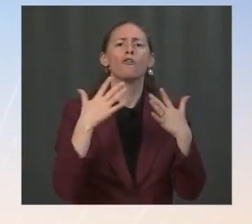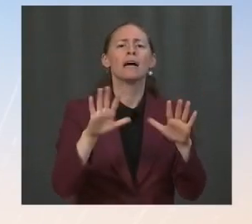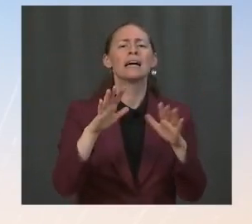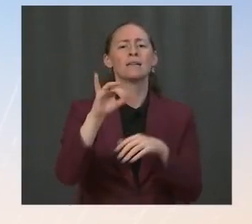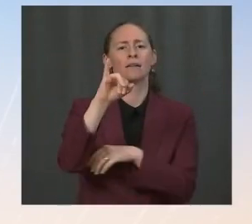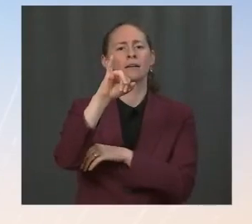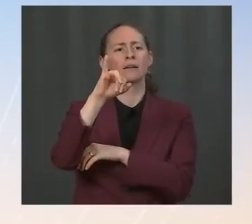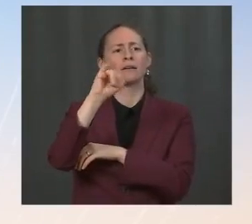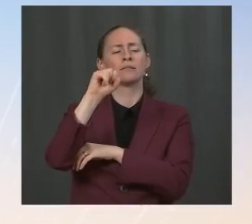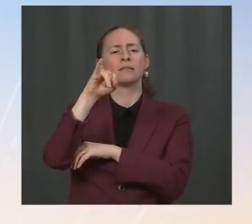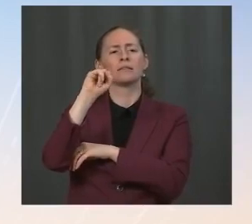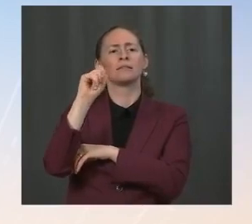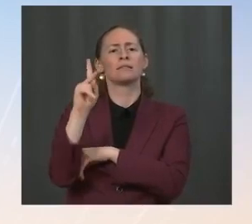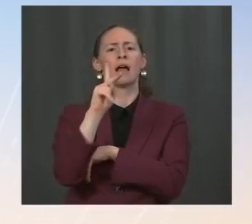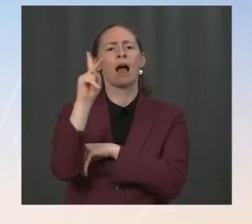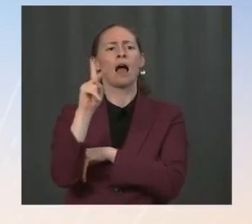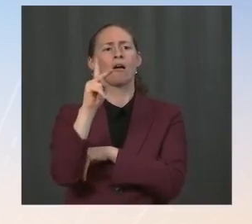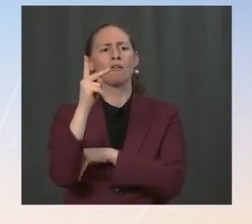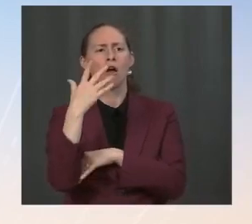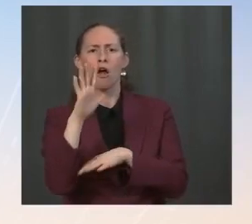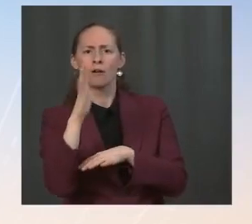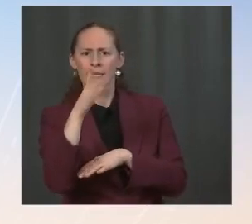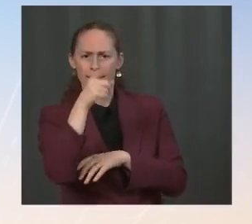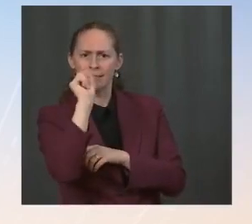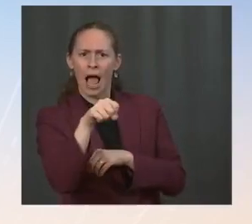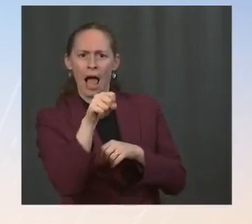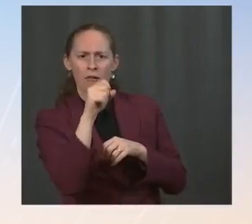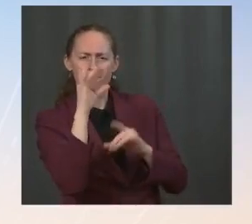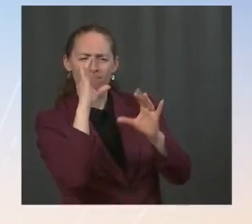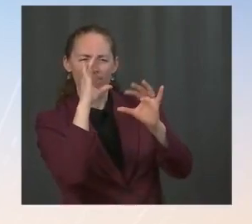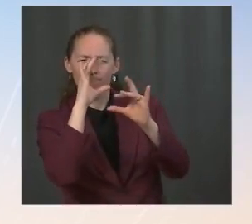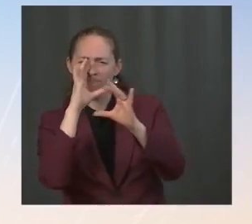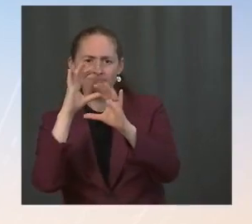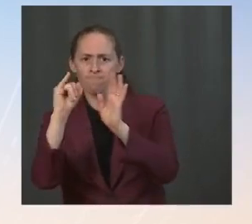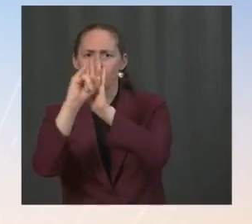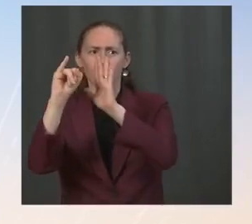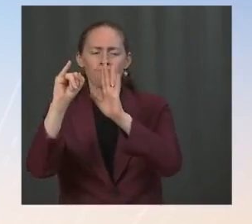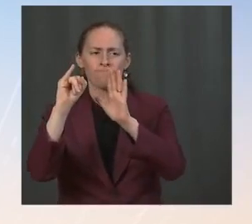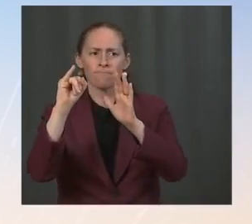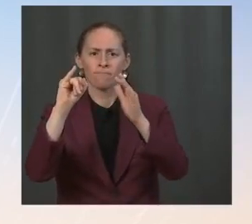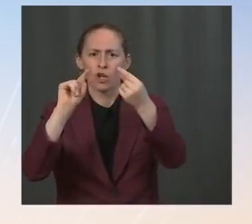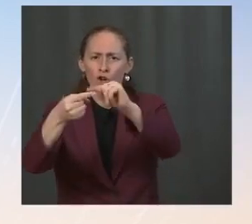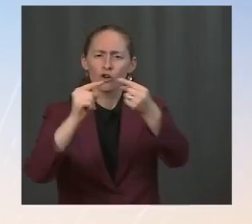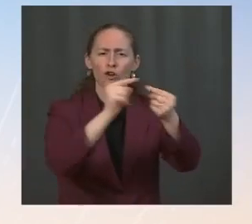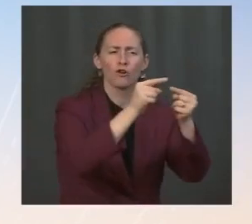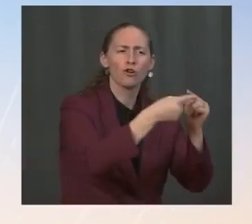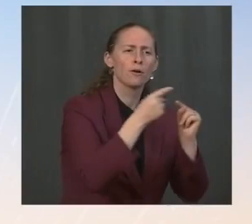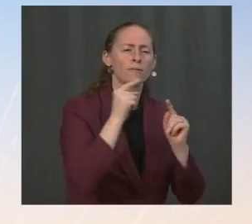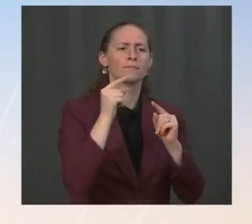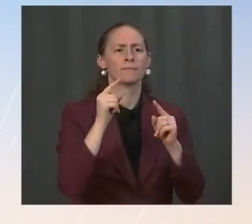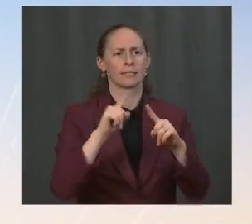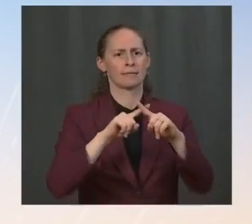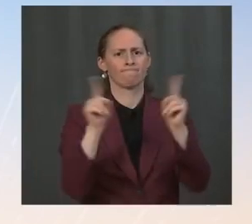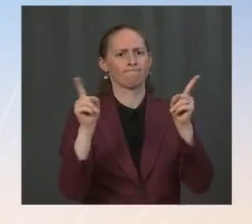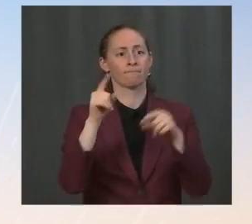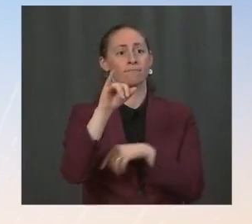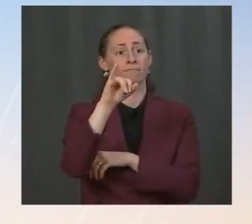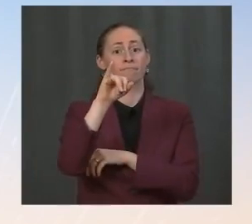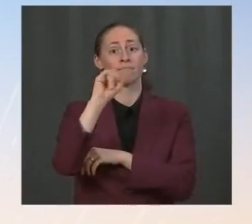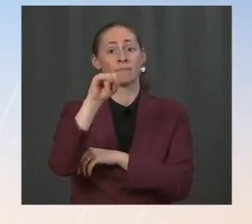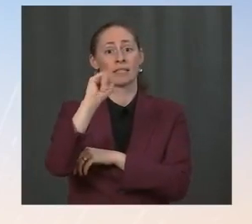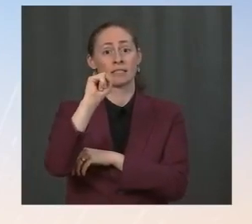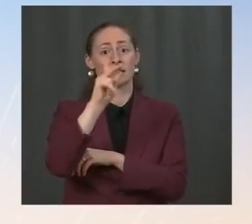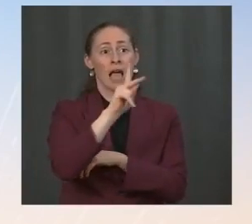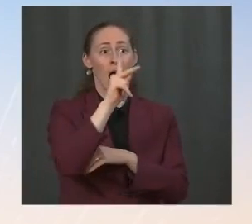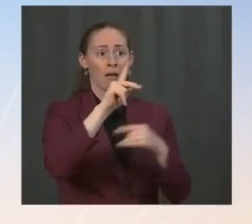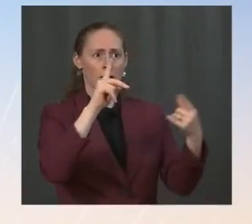target individuals who are on the ground in Afghanistan is very different from ISIS's ability to attack the United States and attack the homeland. And